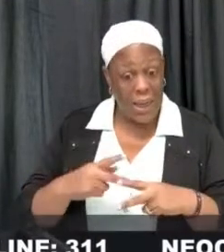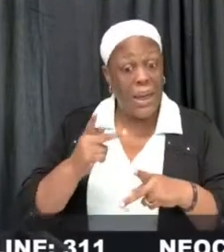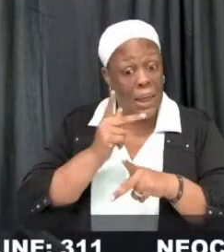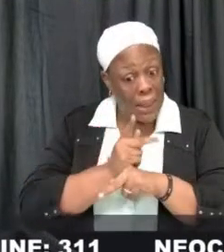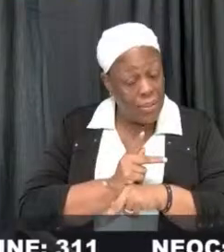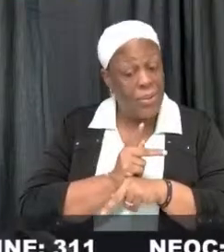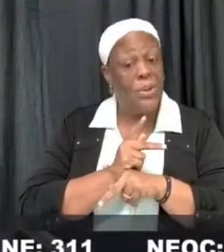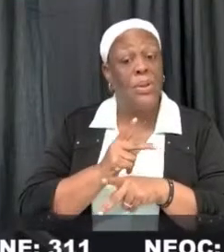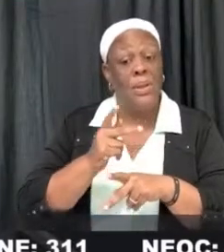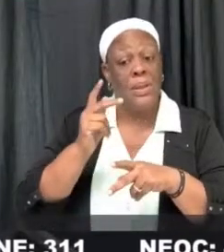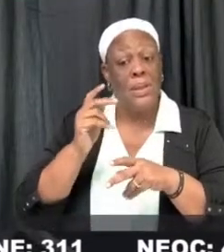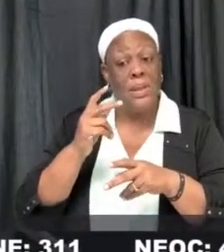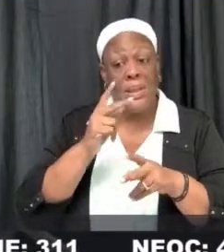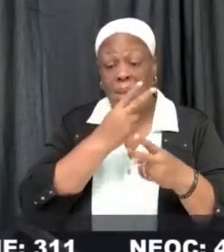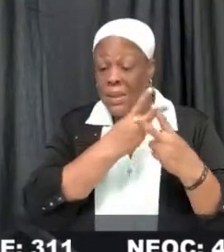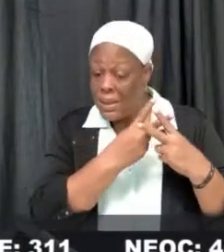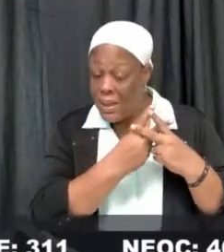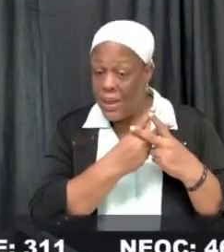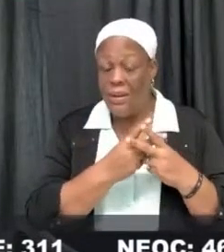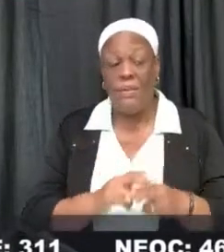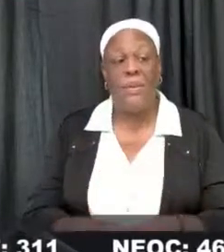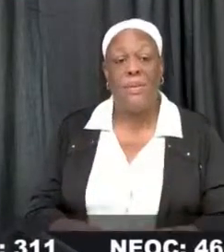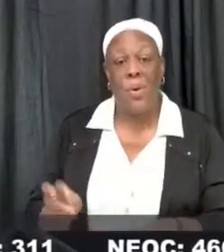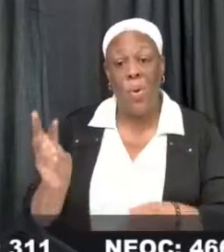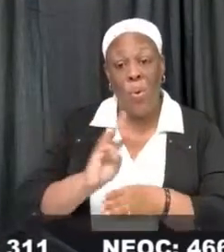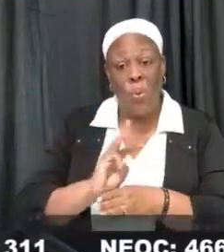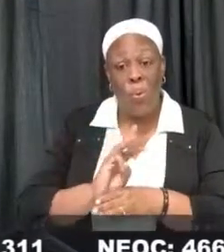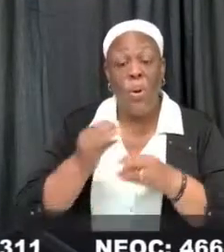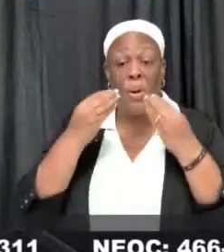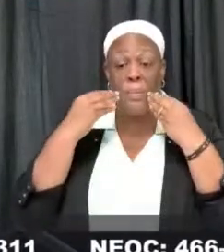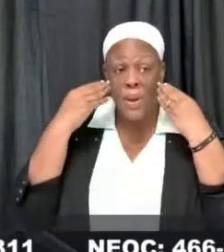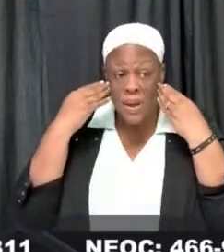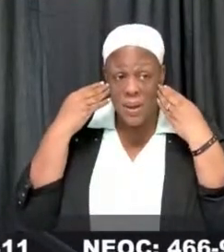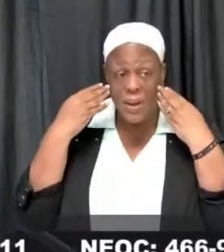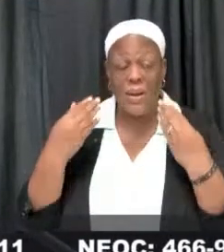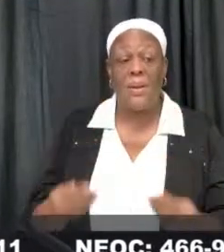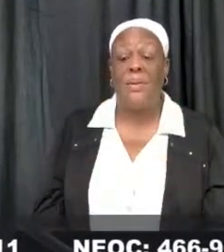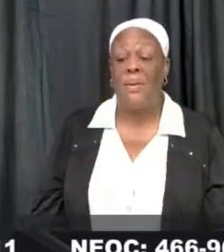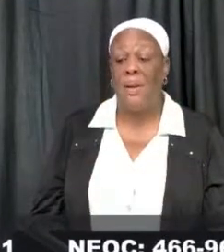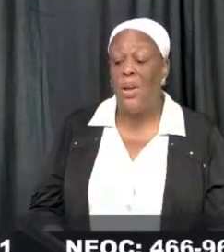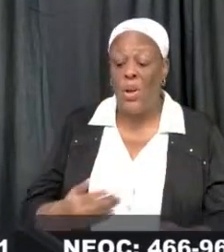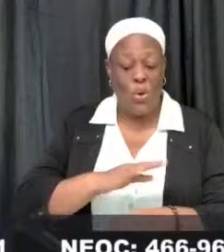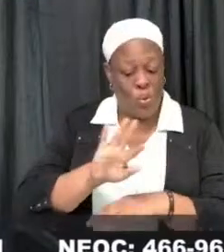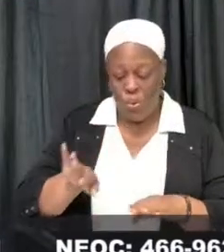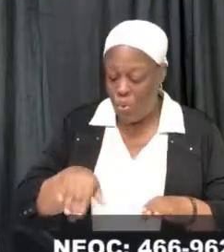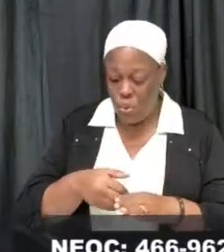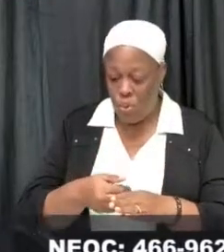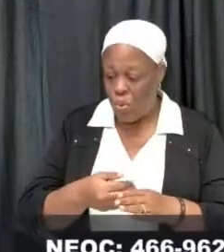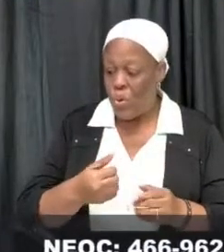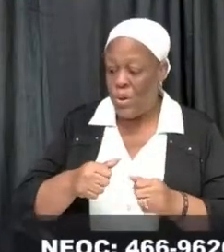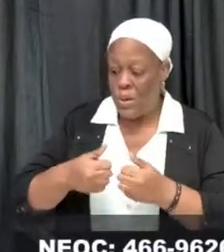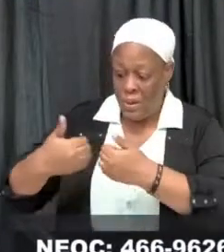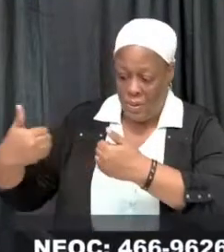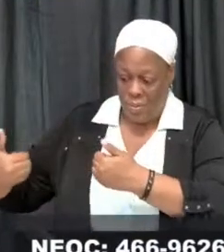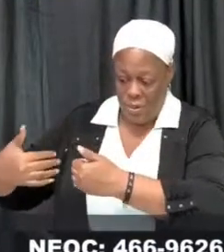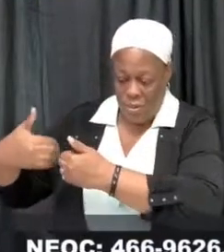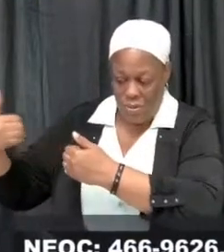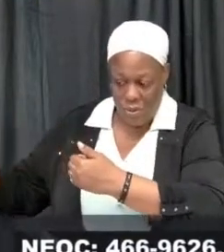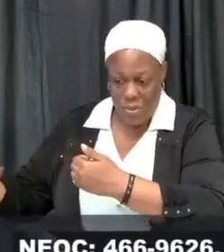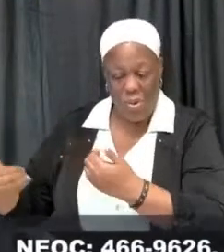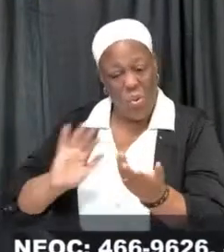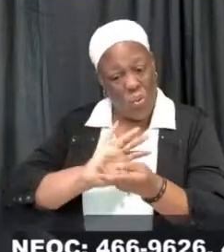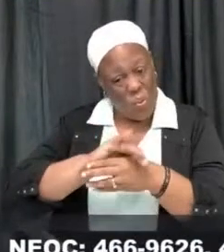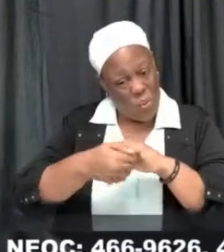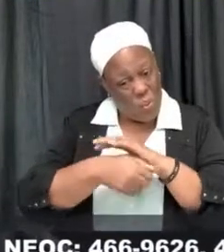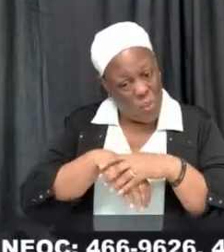far. Wear a mask when in public, avoid crowds and crowded events, practice good hand hygiene,